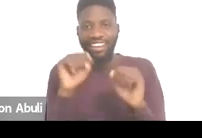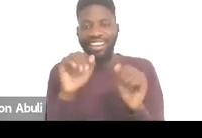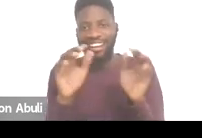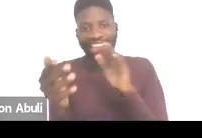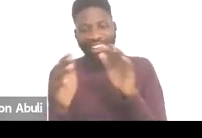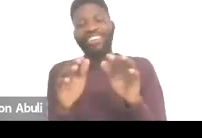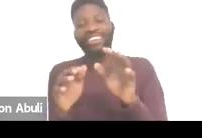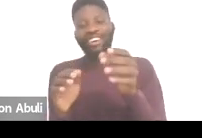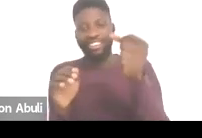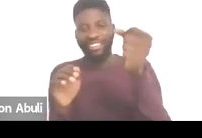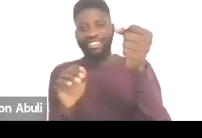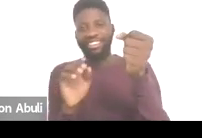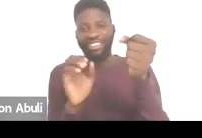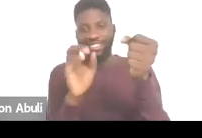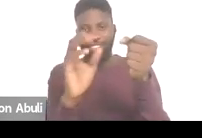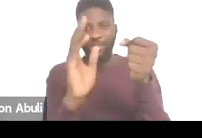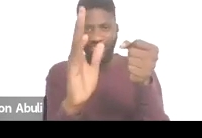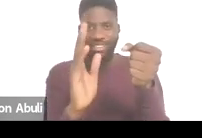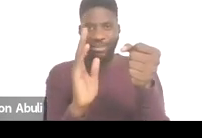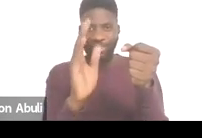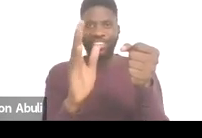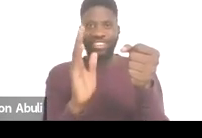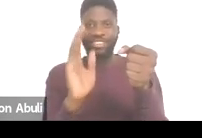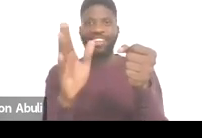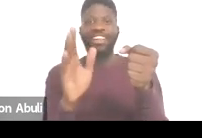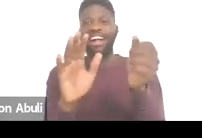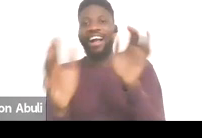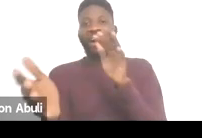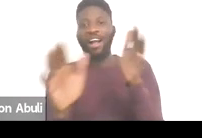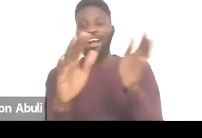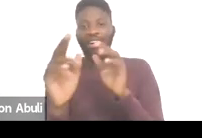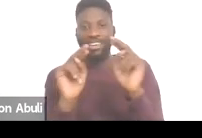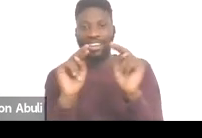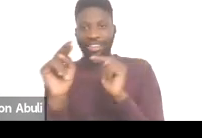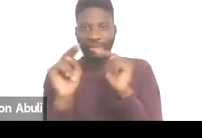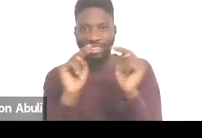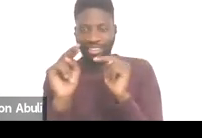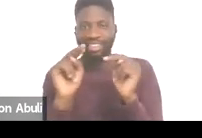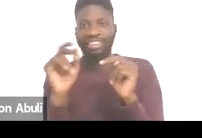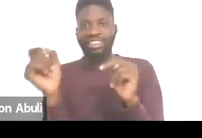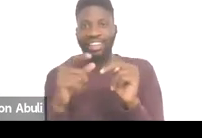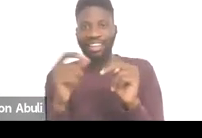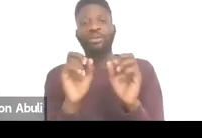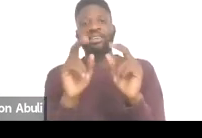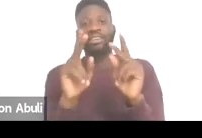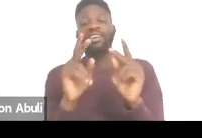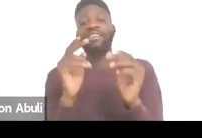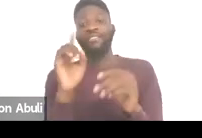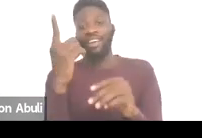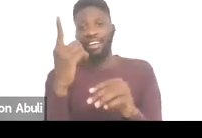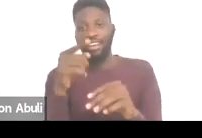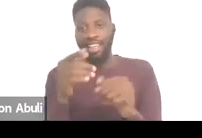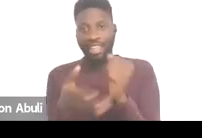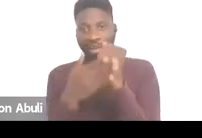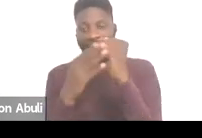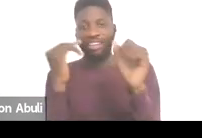you there. I will get you there on how to negotiate for your salary. Now, let us first get you a job. Let